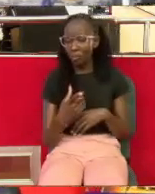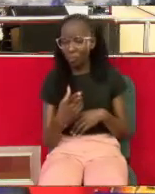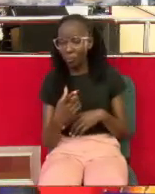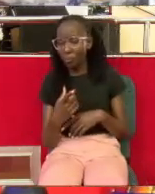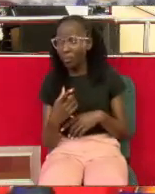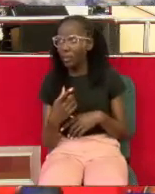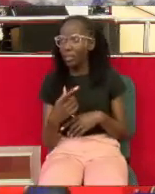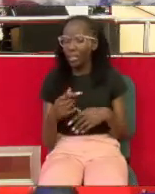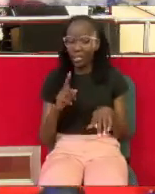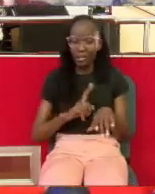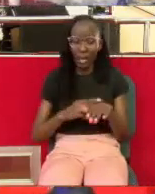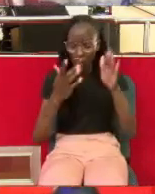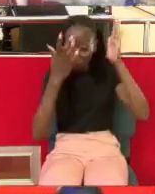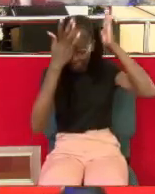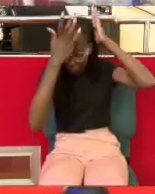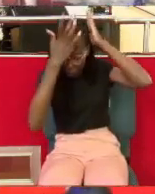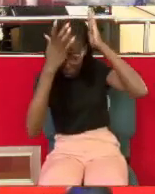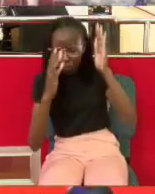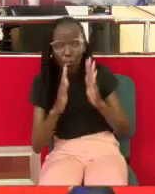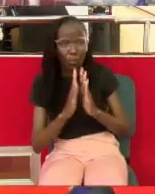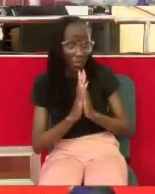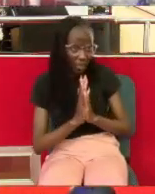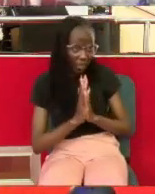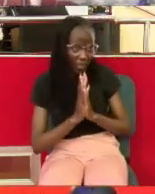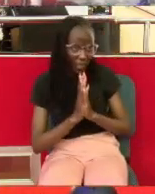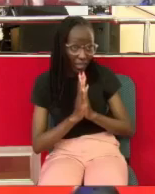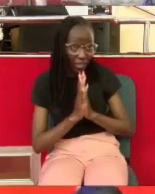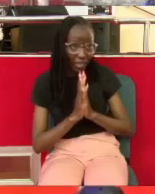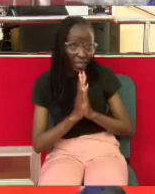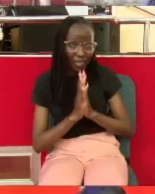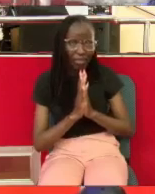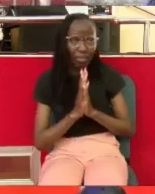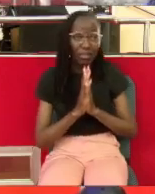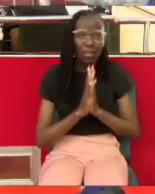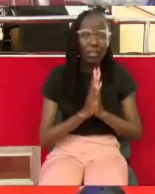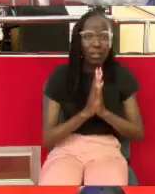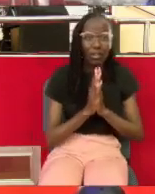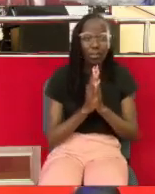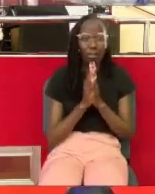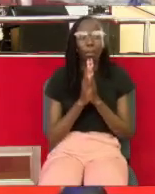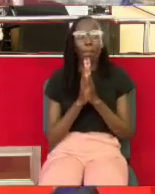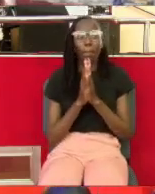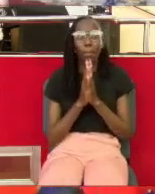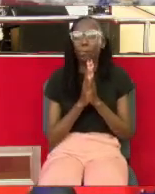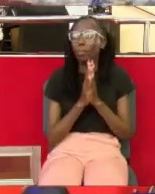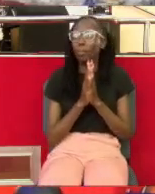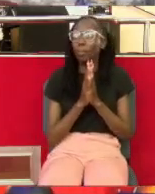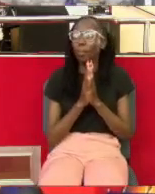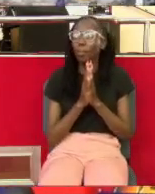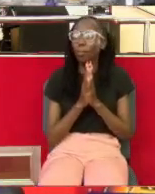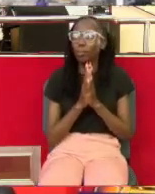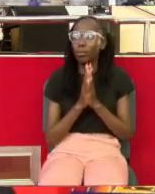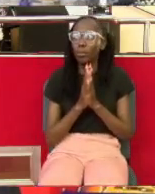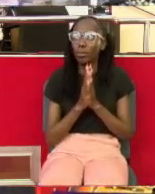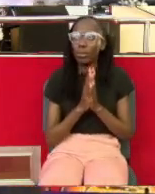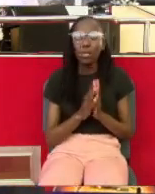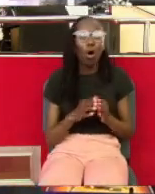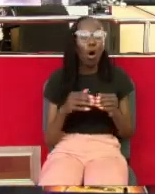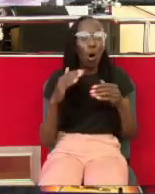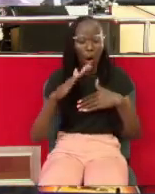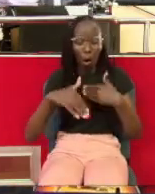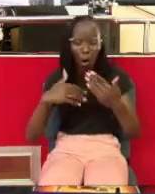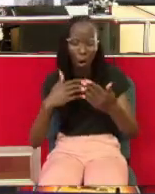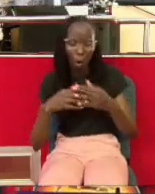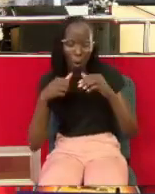That every time God increases you. Wakati Mungu anakupanua. Let those blessings push you towards God. Baraka zile zikusukume